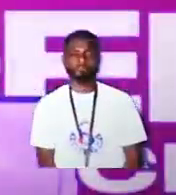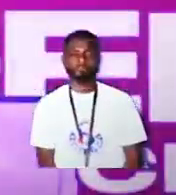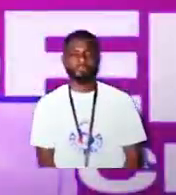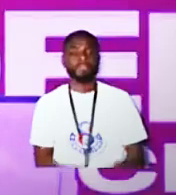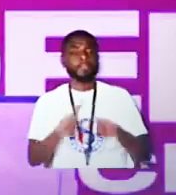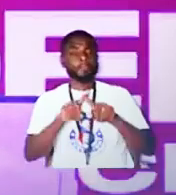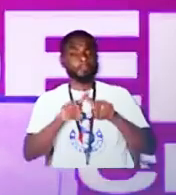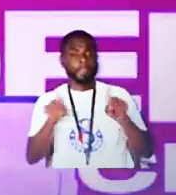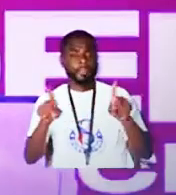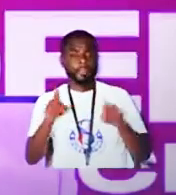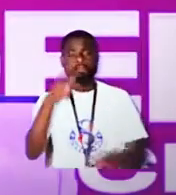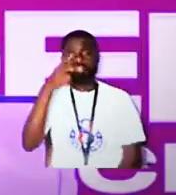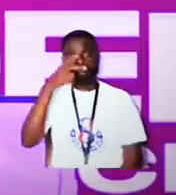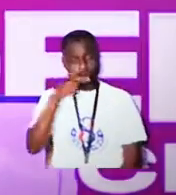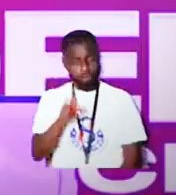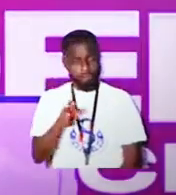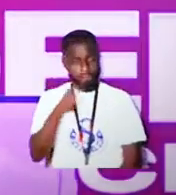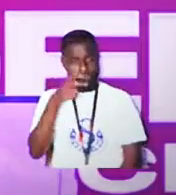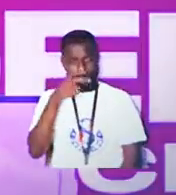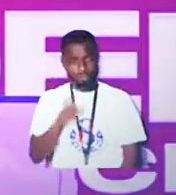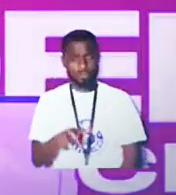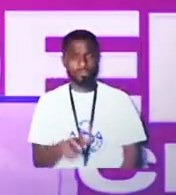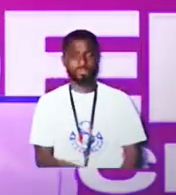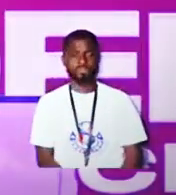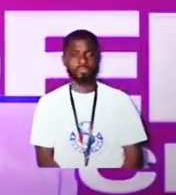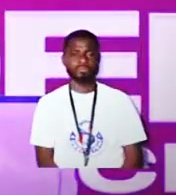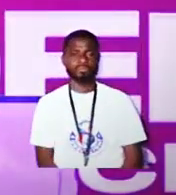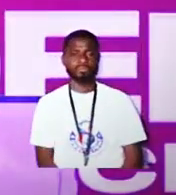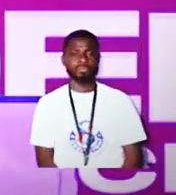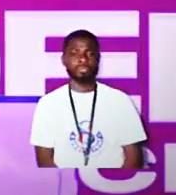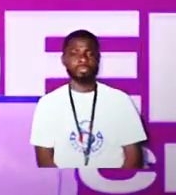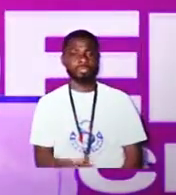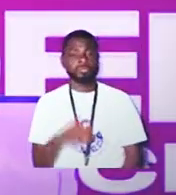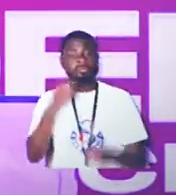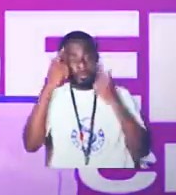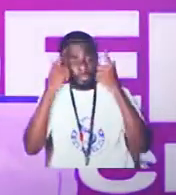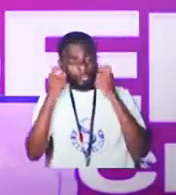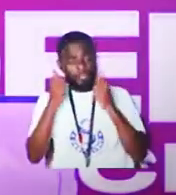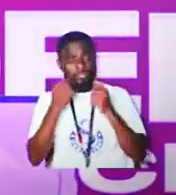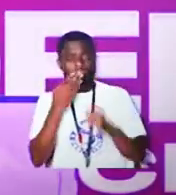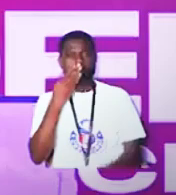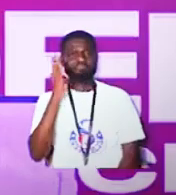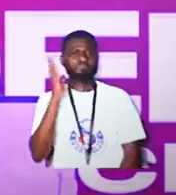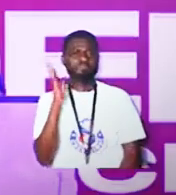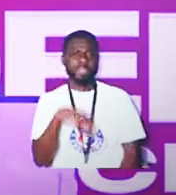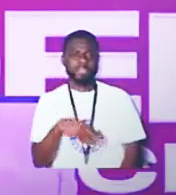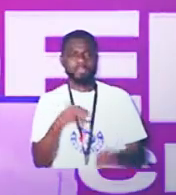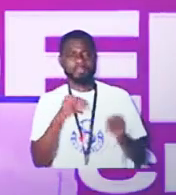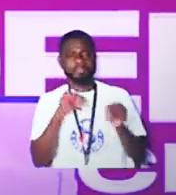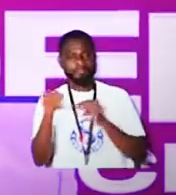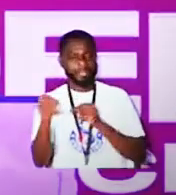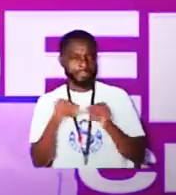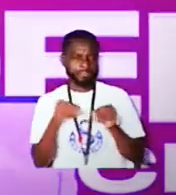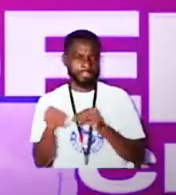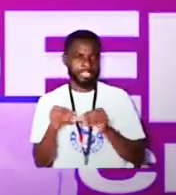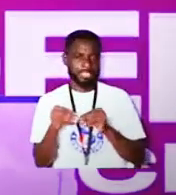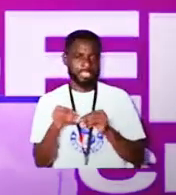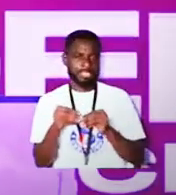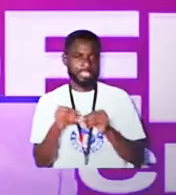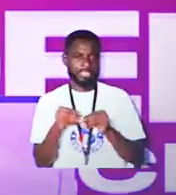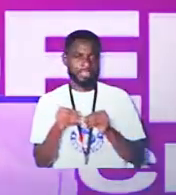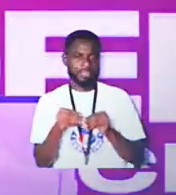But corruption is because of mismanagement arising from two